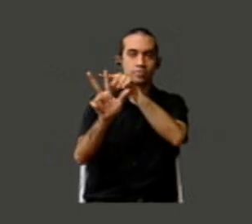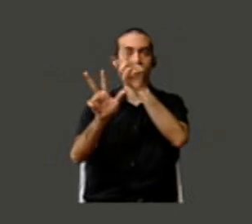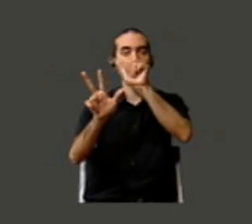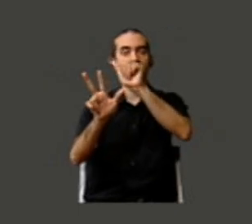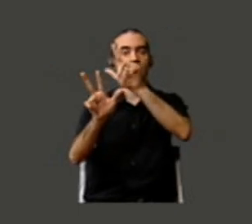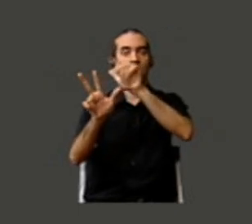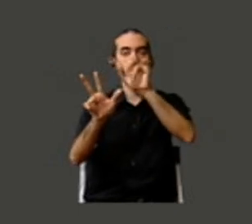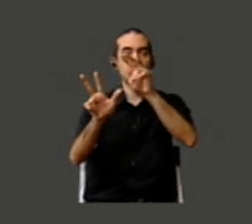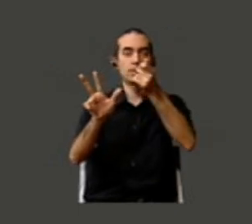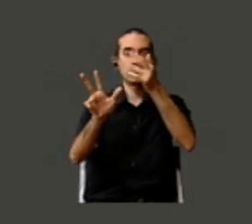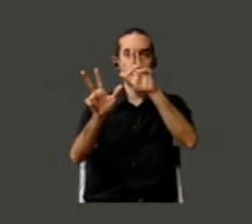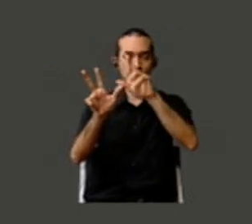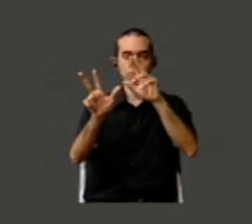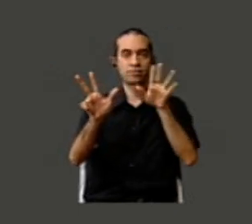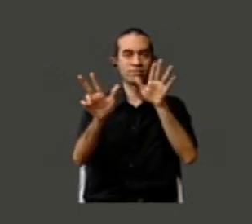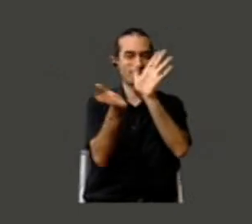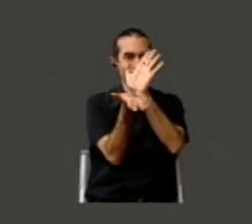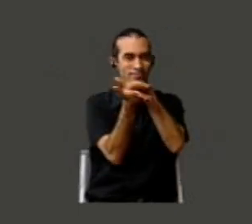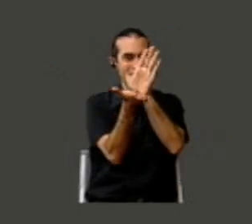alligator, and star.